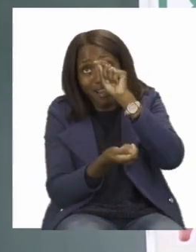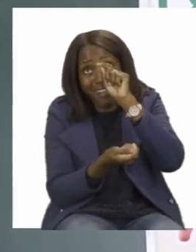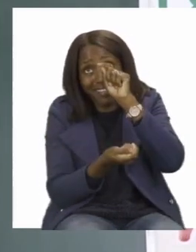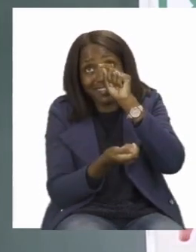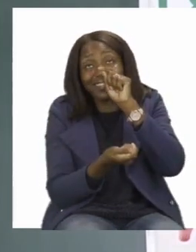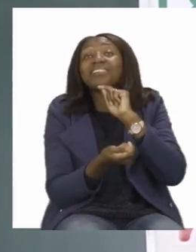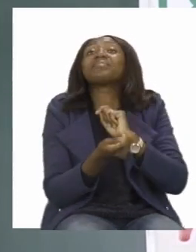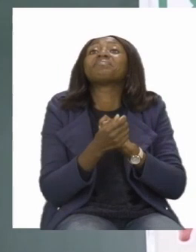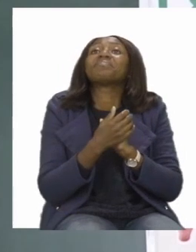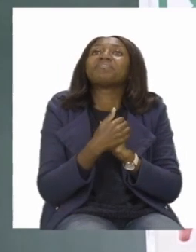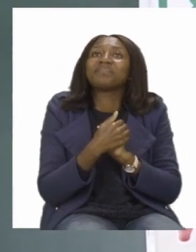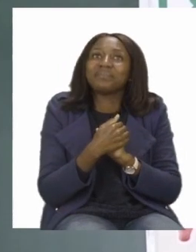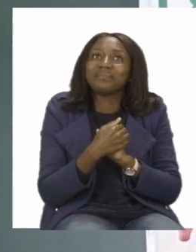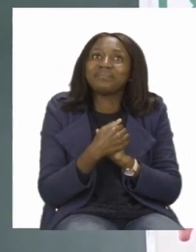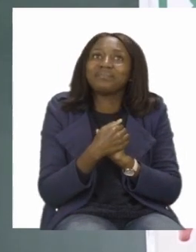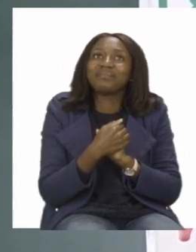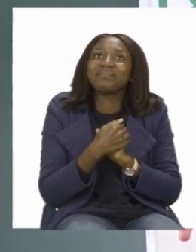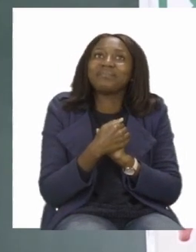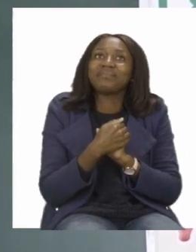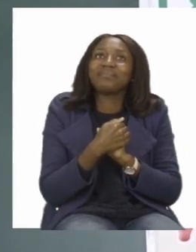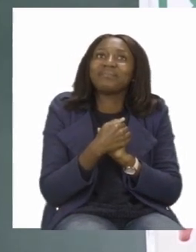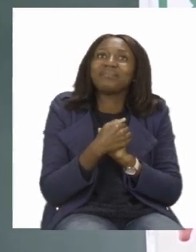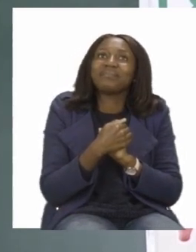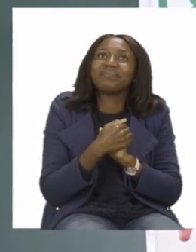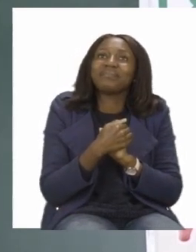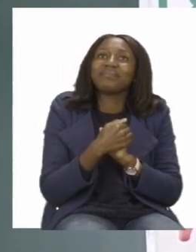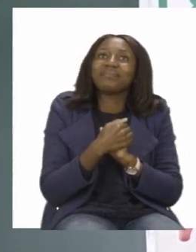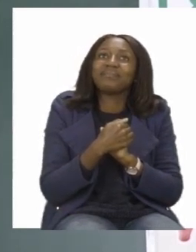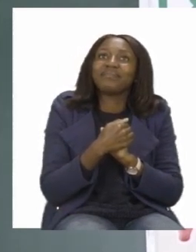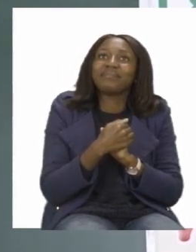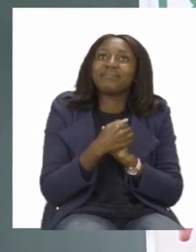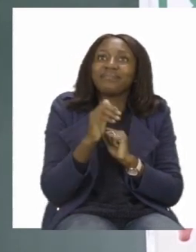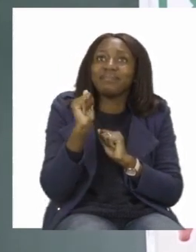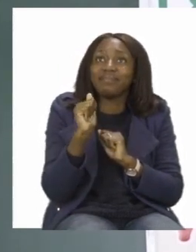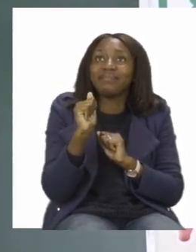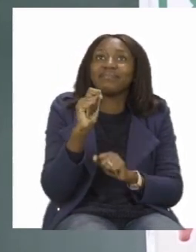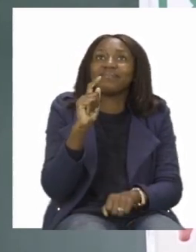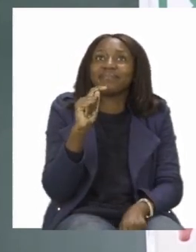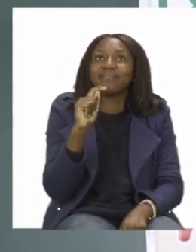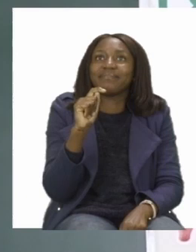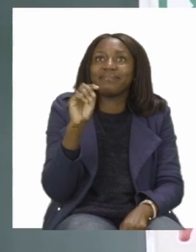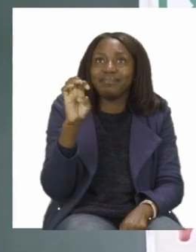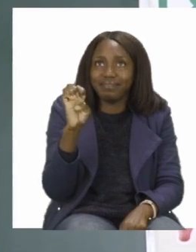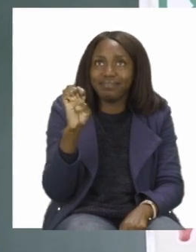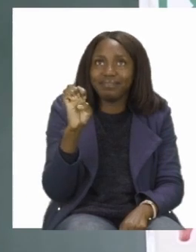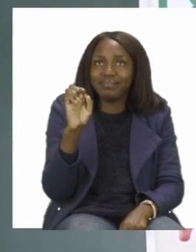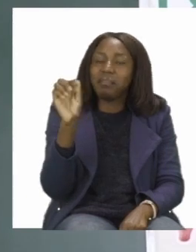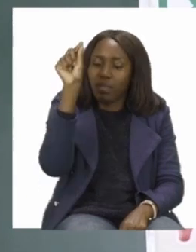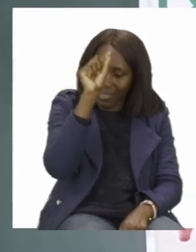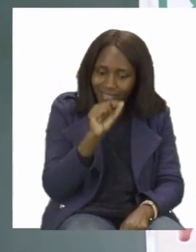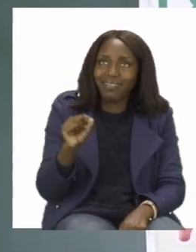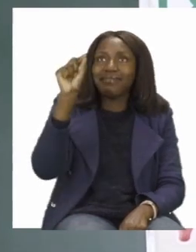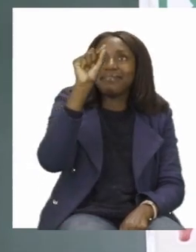look for the letters and not exactly the spelling. So we have our A, our T, and